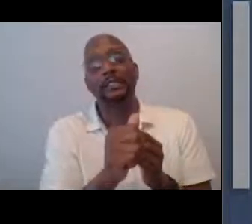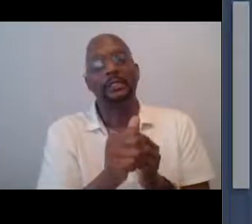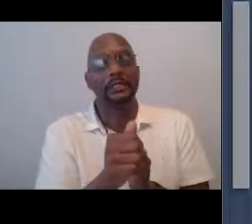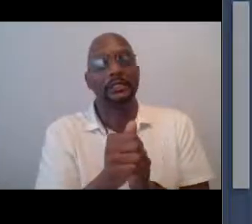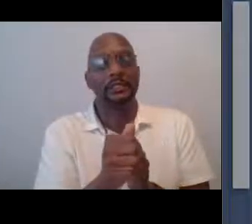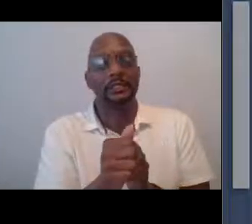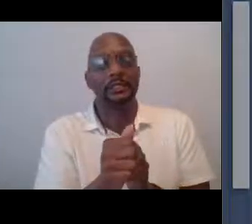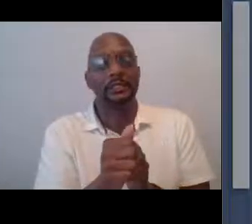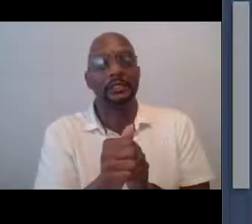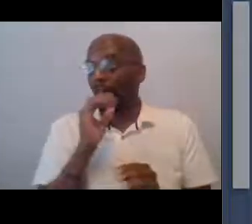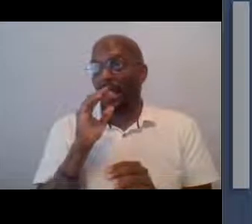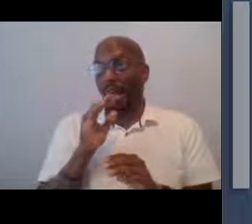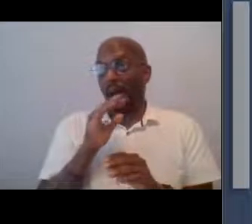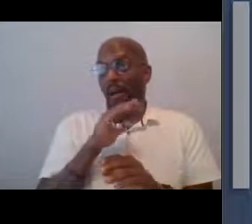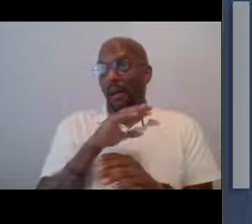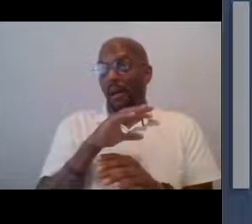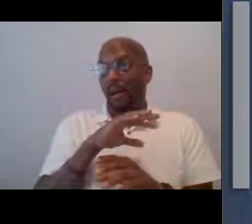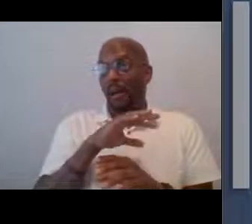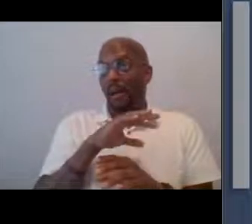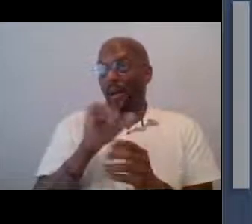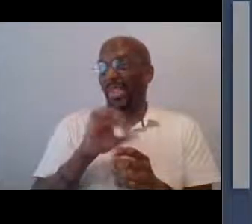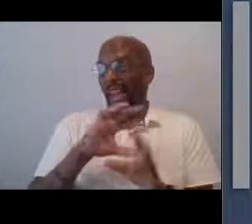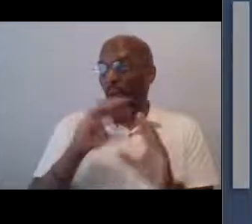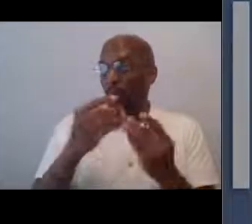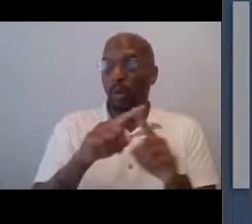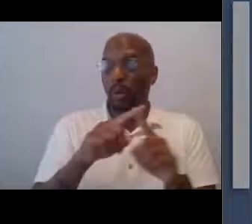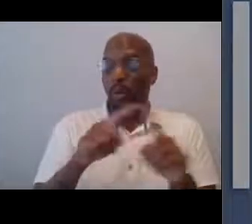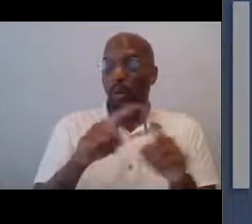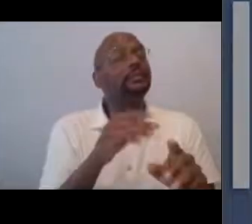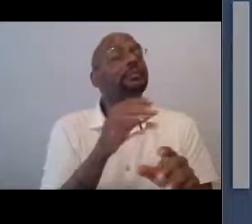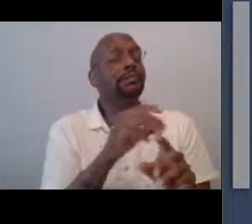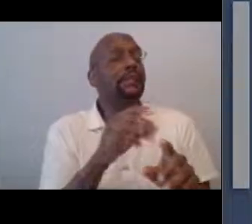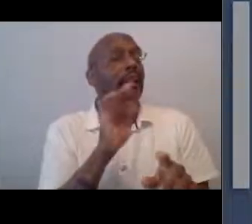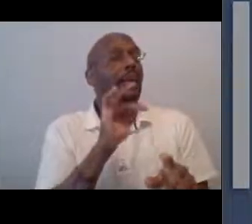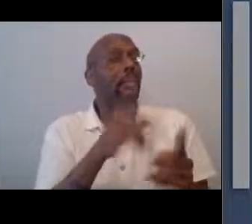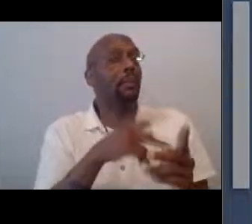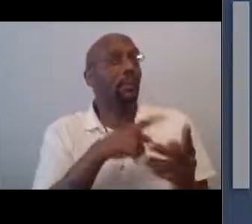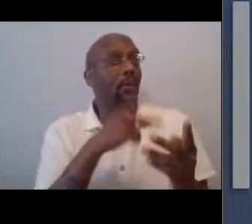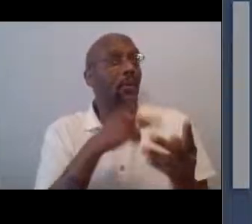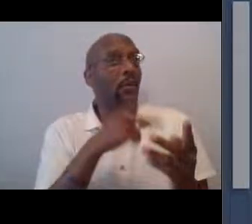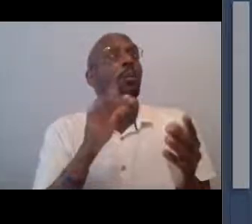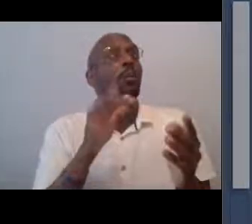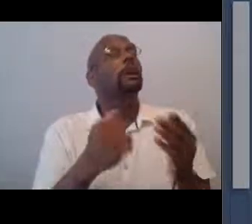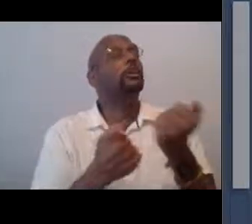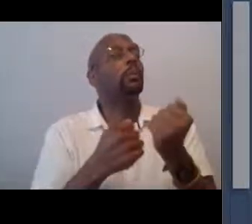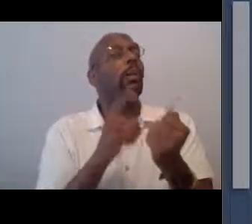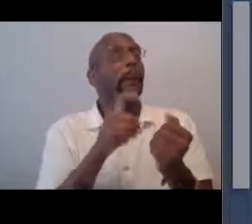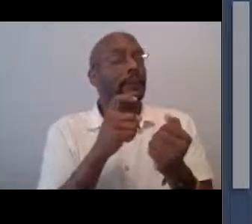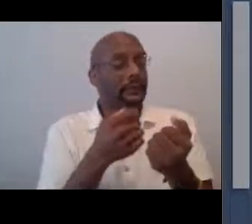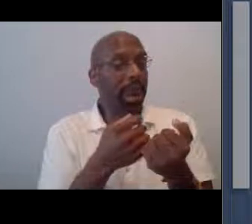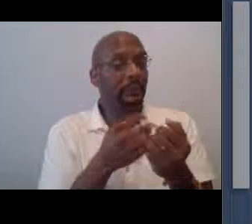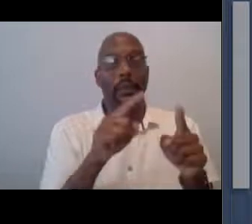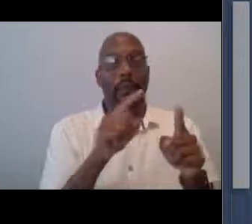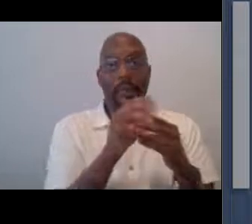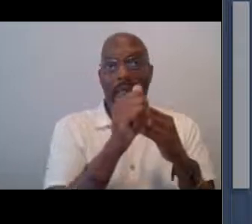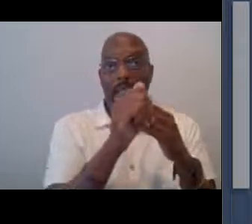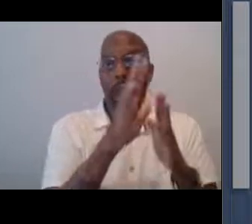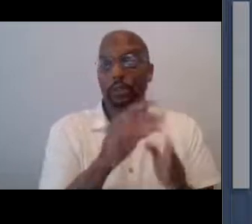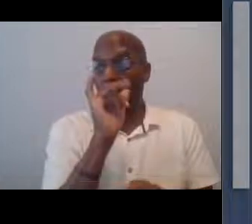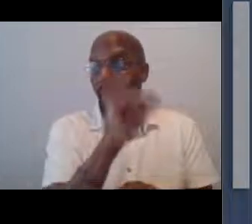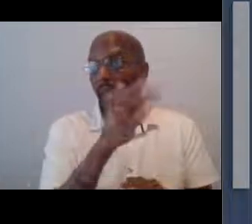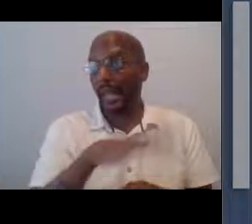on the California Transportation Commission that push programs like that and supported those grant programs, but the leadership in that